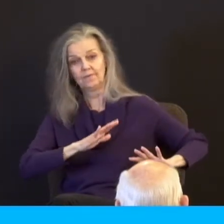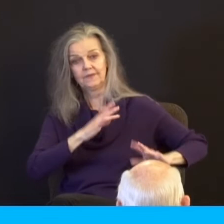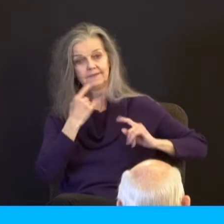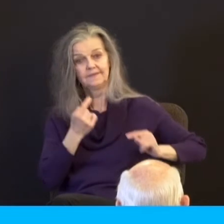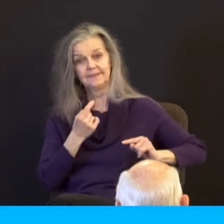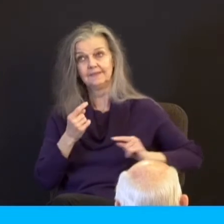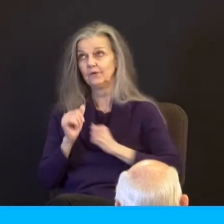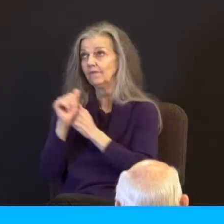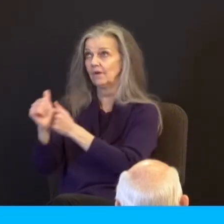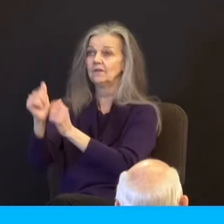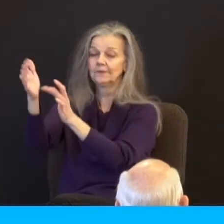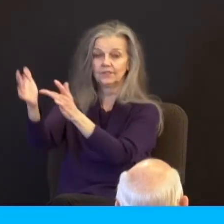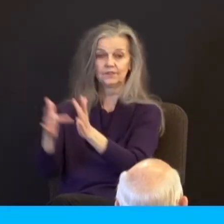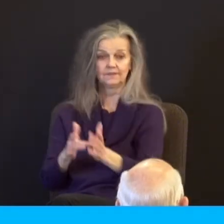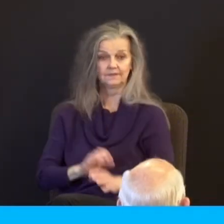Well,